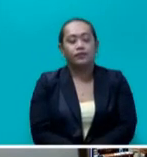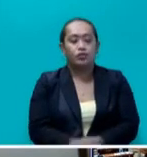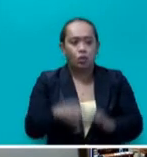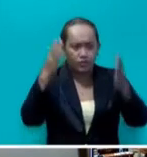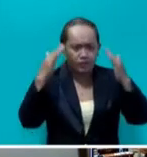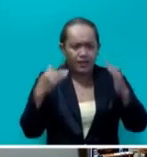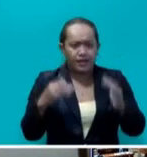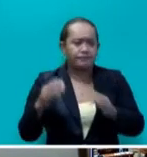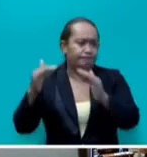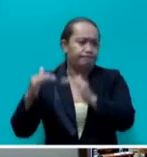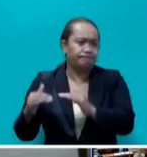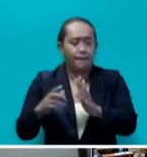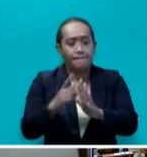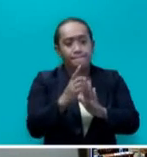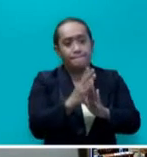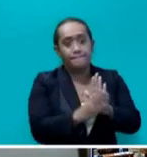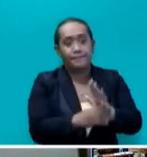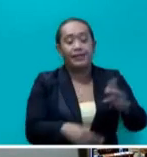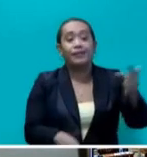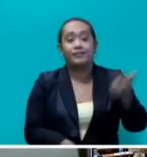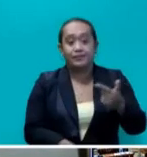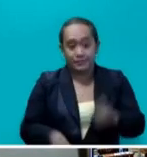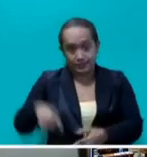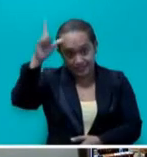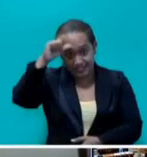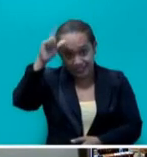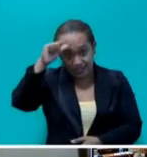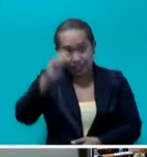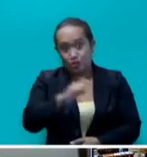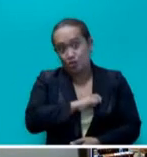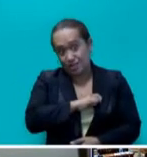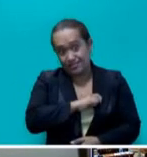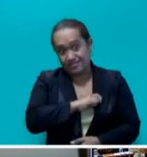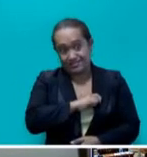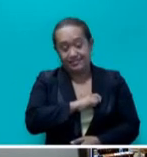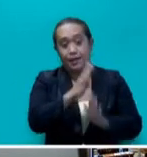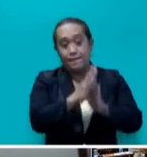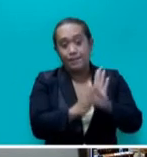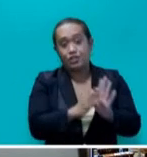next bill, which is Bill number 17, the Ethiopia Lands Trust Budget Amendment Bill 2021.